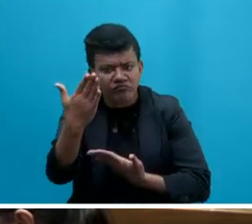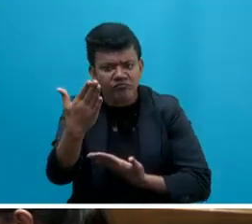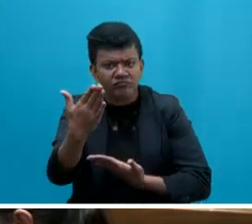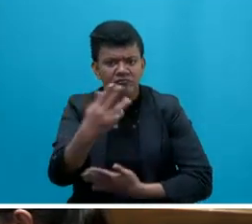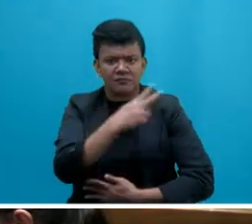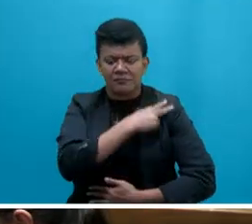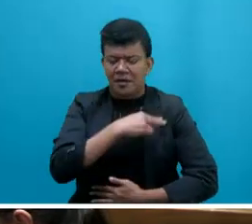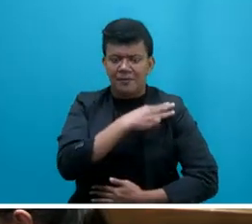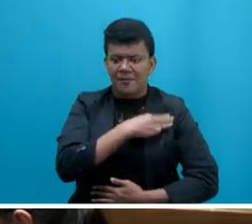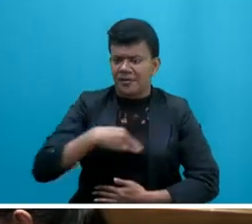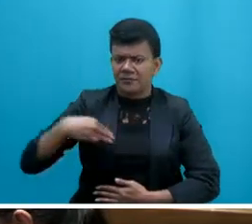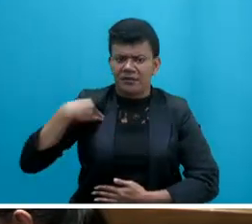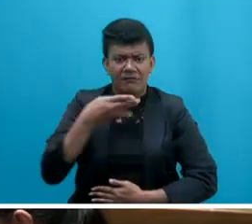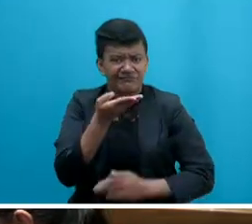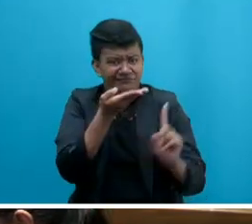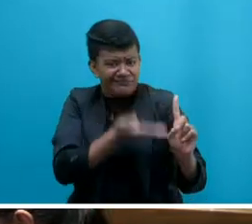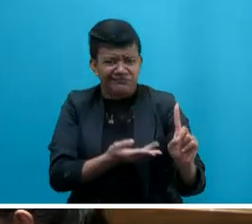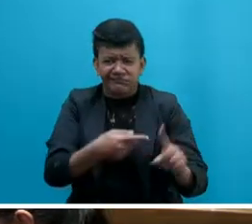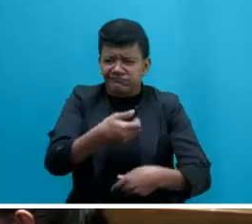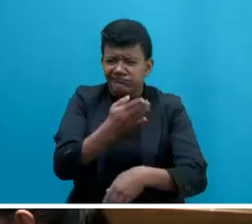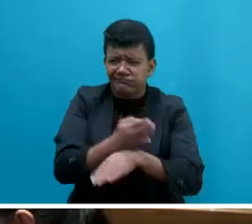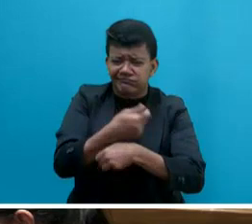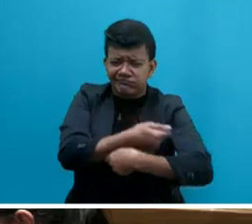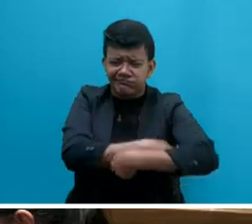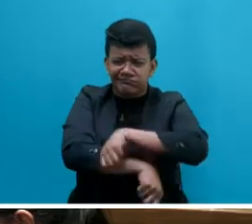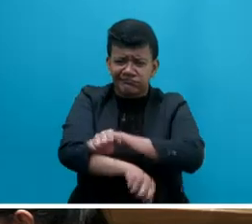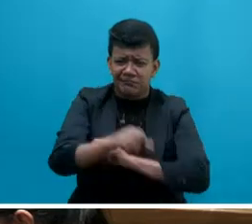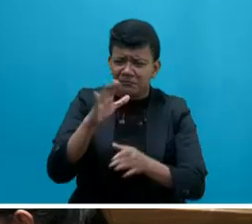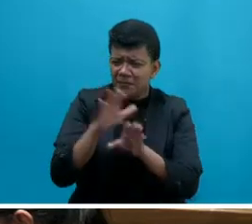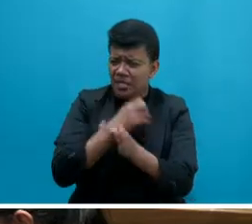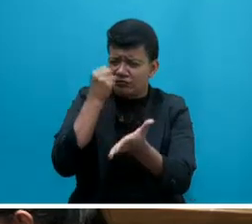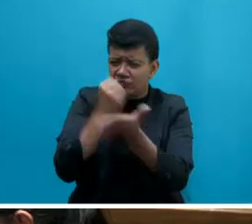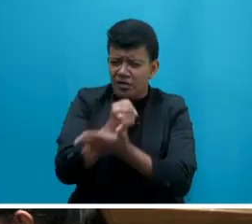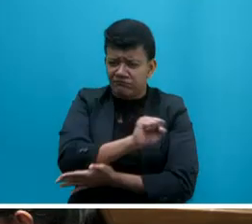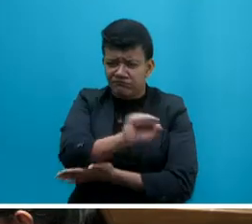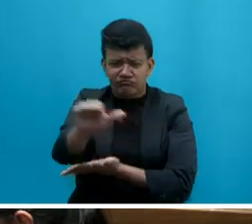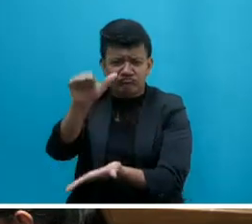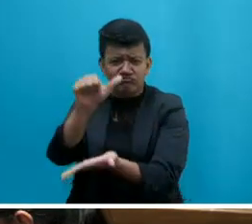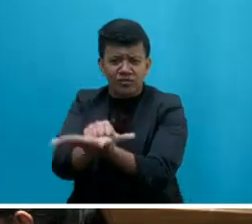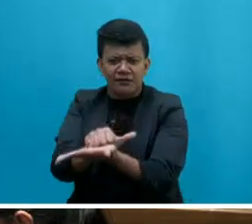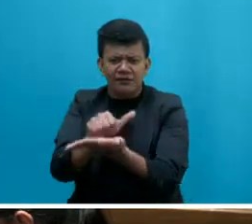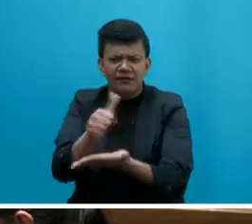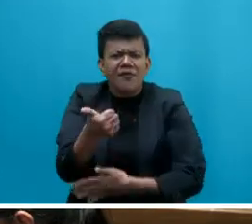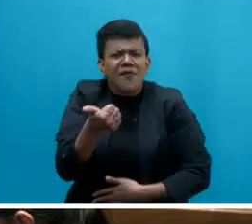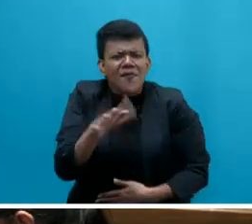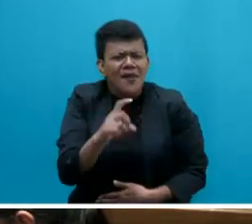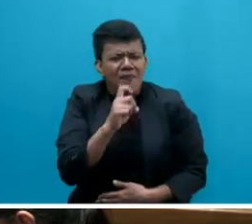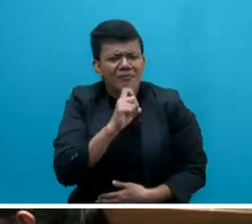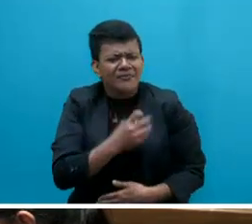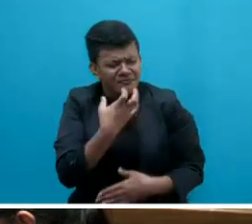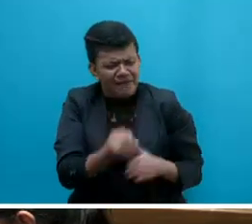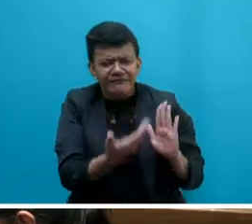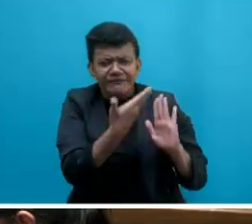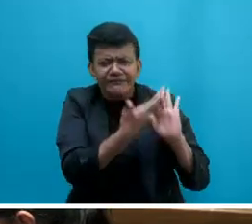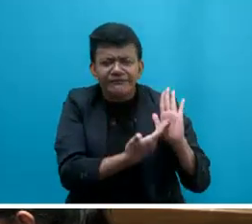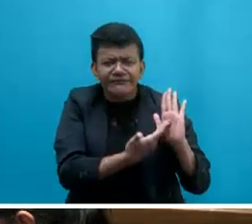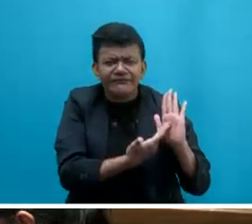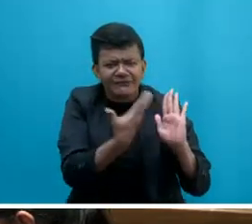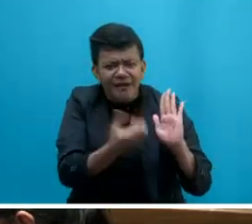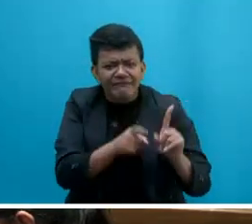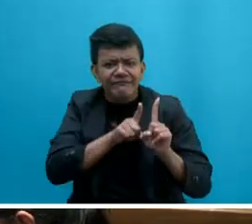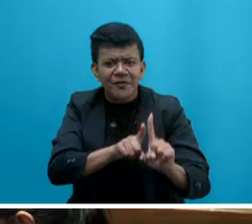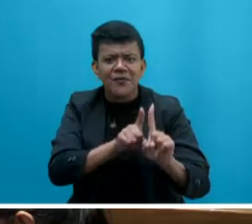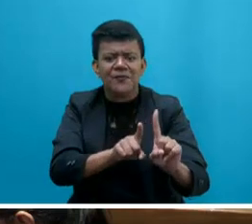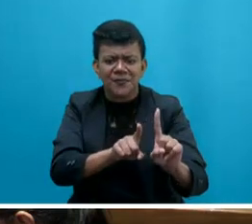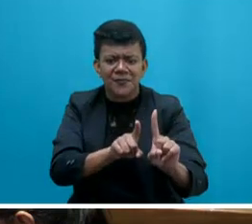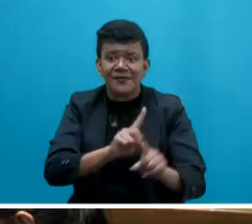ensure that their fundamental rights are guaranteed under the Constitution. Today, Mr. Speaker, sir, we